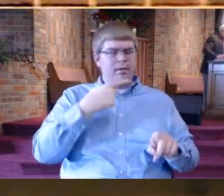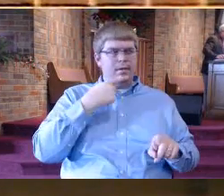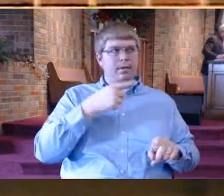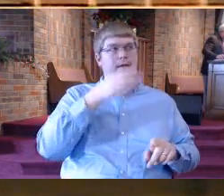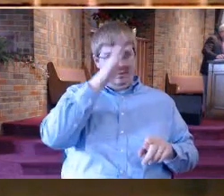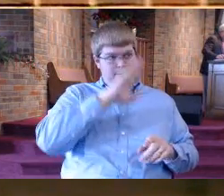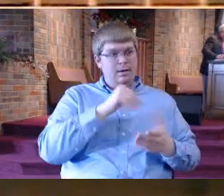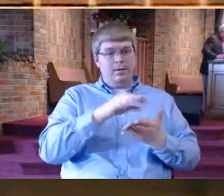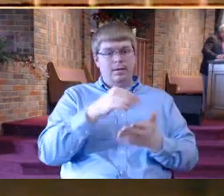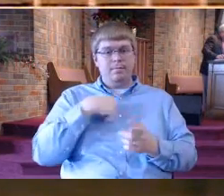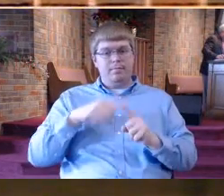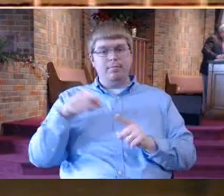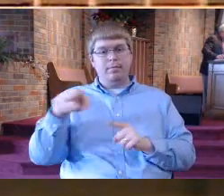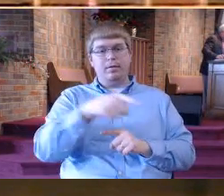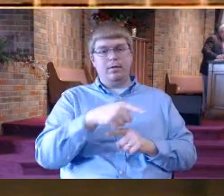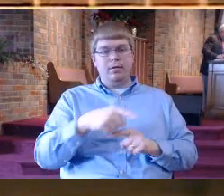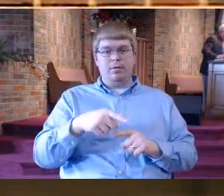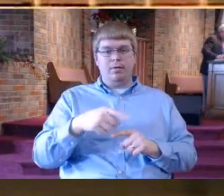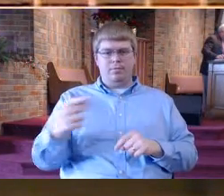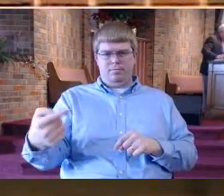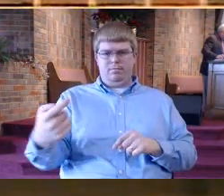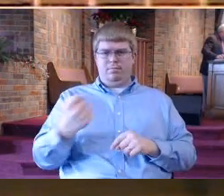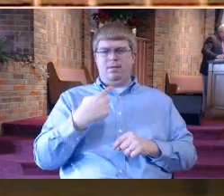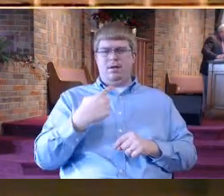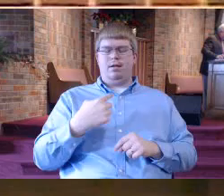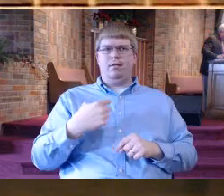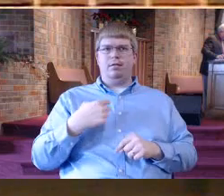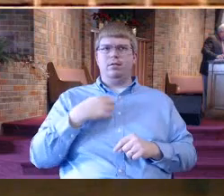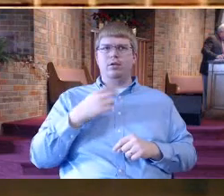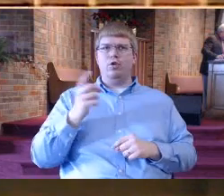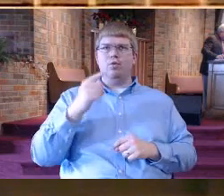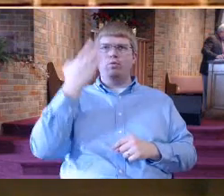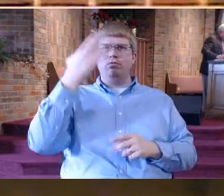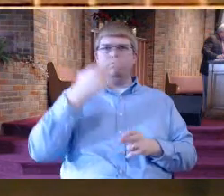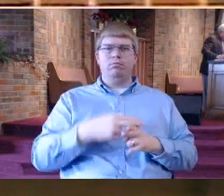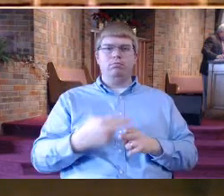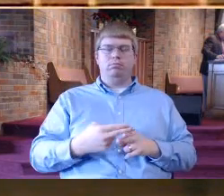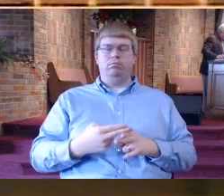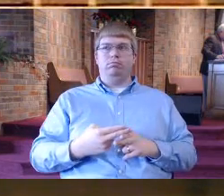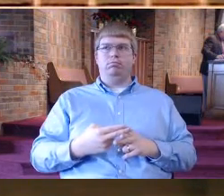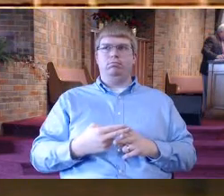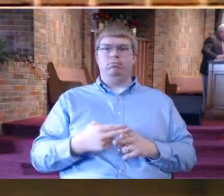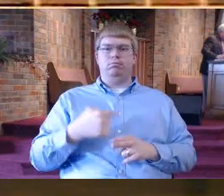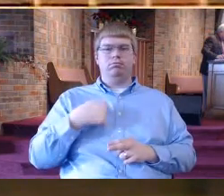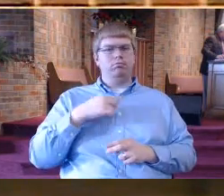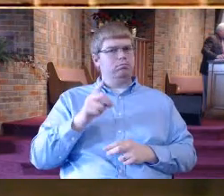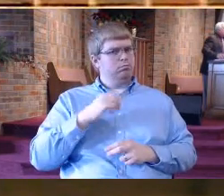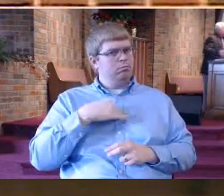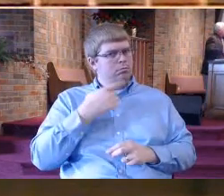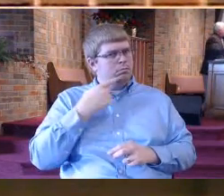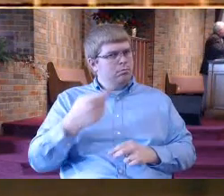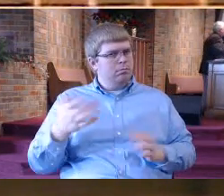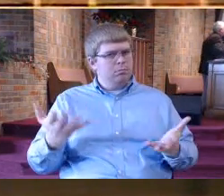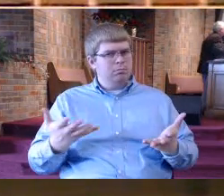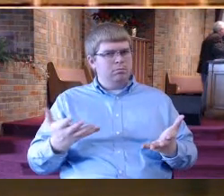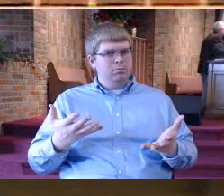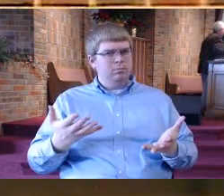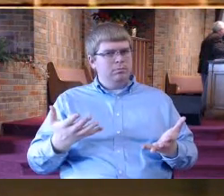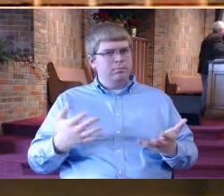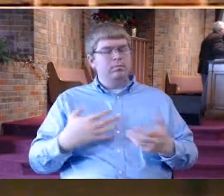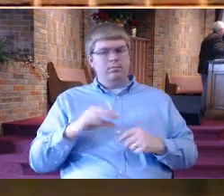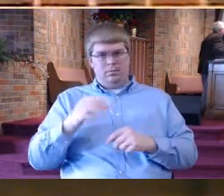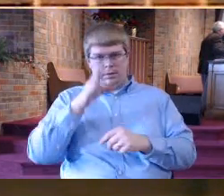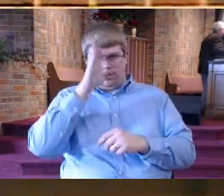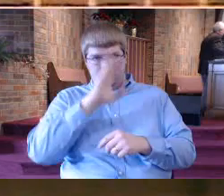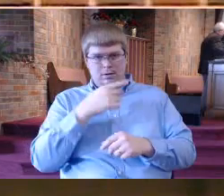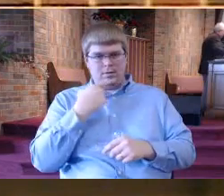name? What shall I say to them? And God said to Moses, did you read that? You with me